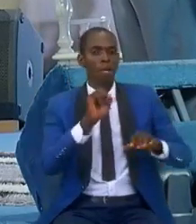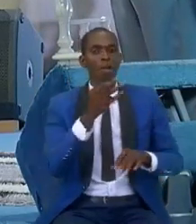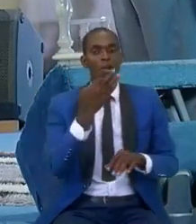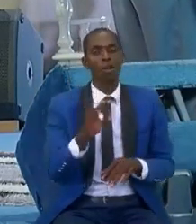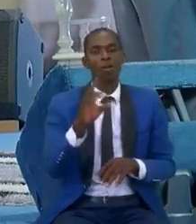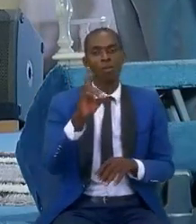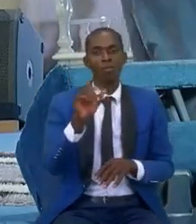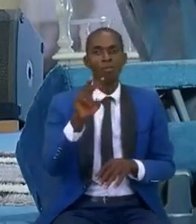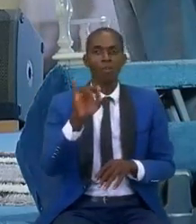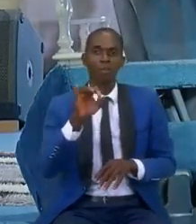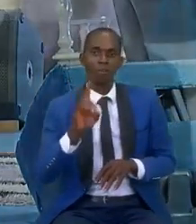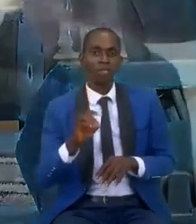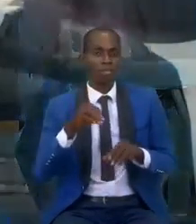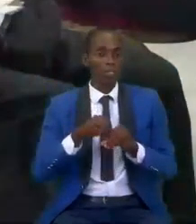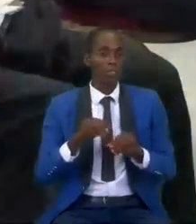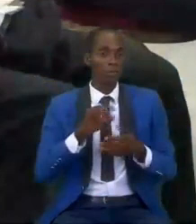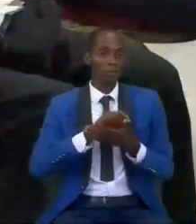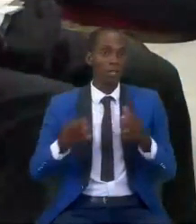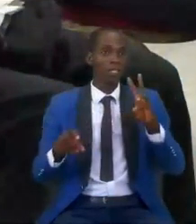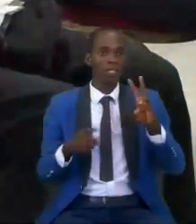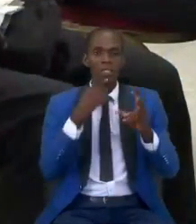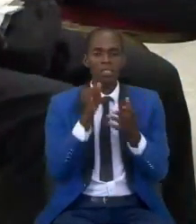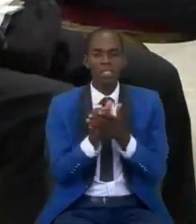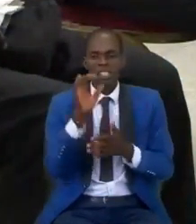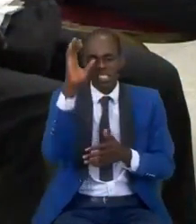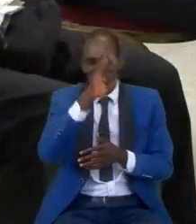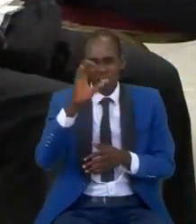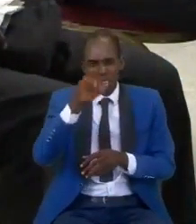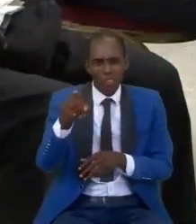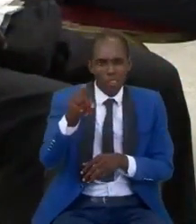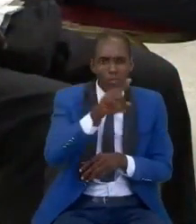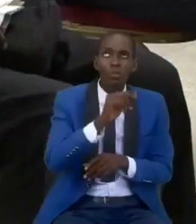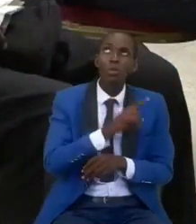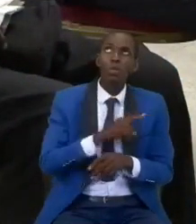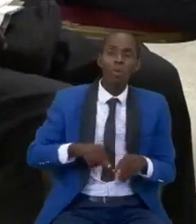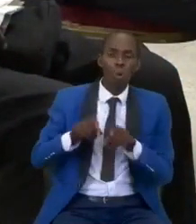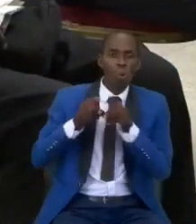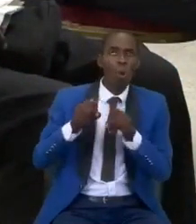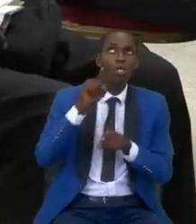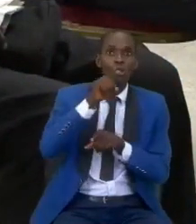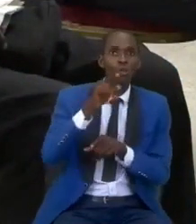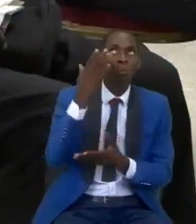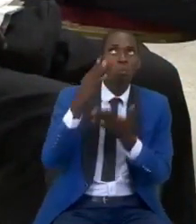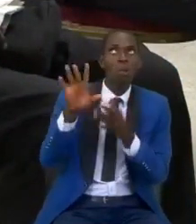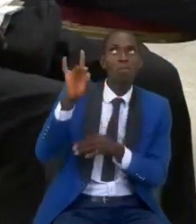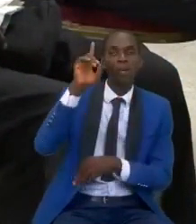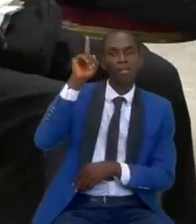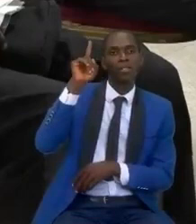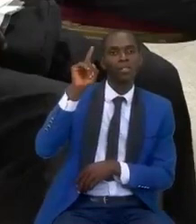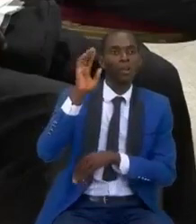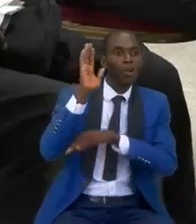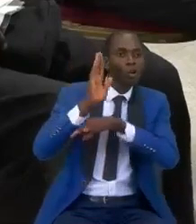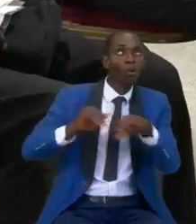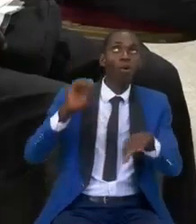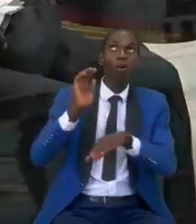ye the Lord while he may be found. Call ye upon him while he's near. It says